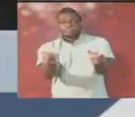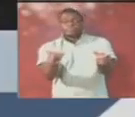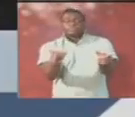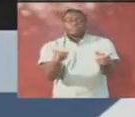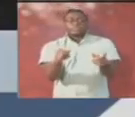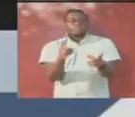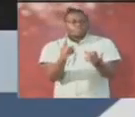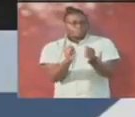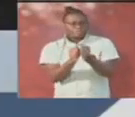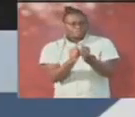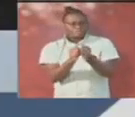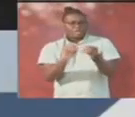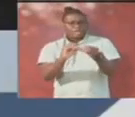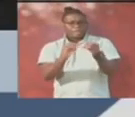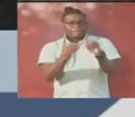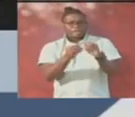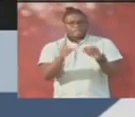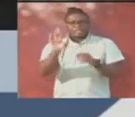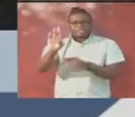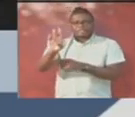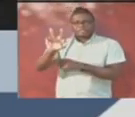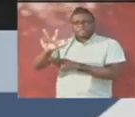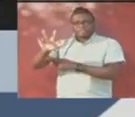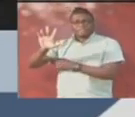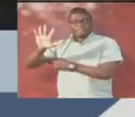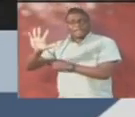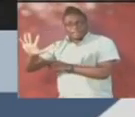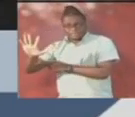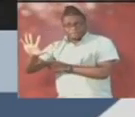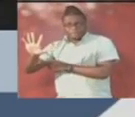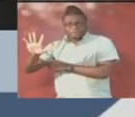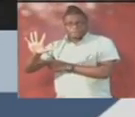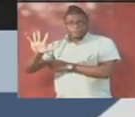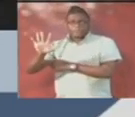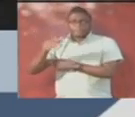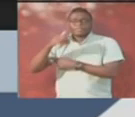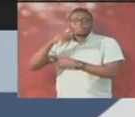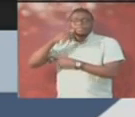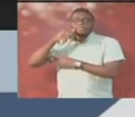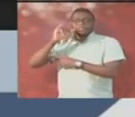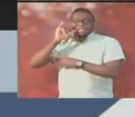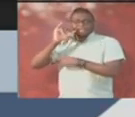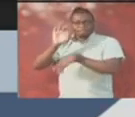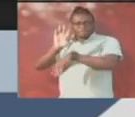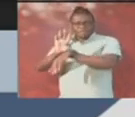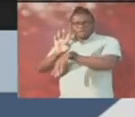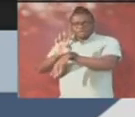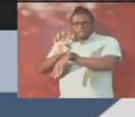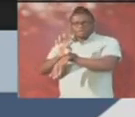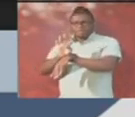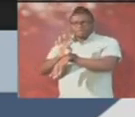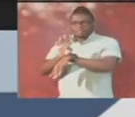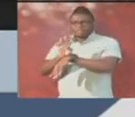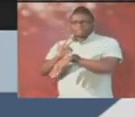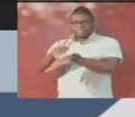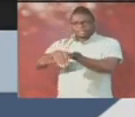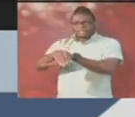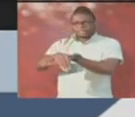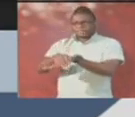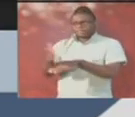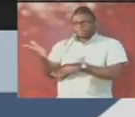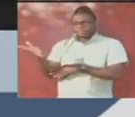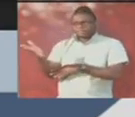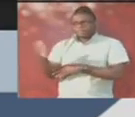number 735 for the Trinidad, as per the media release that was released at 4 p.m.